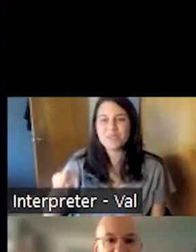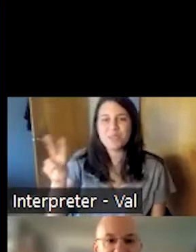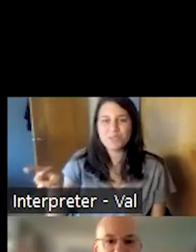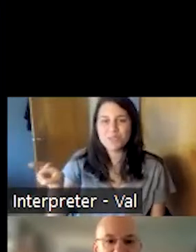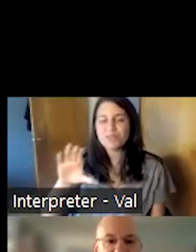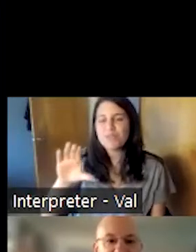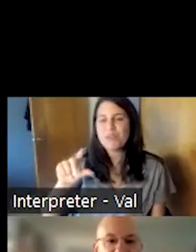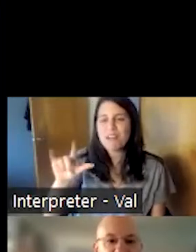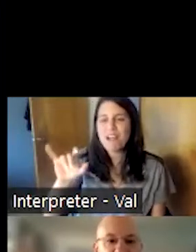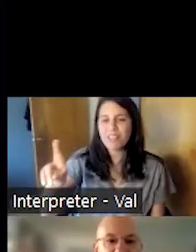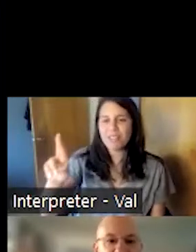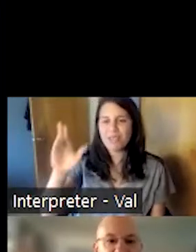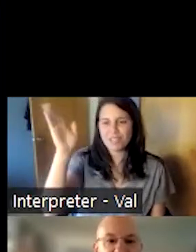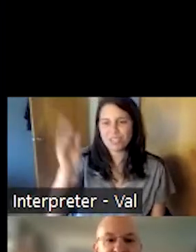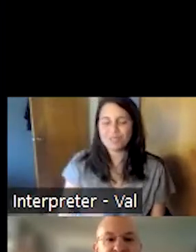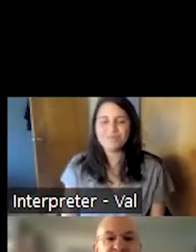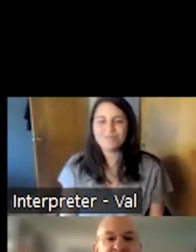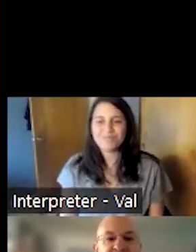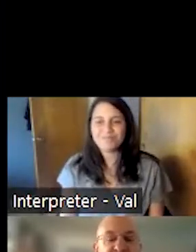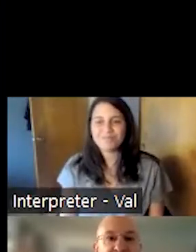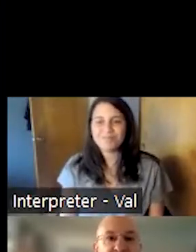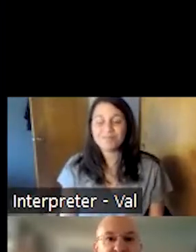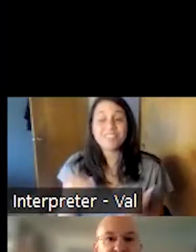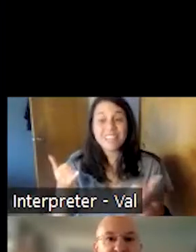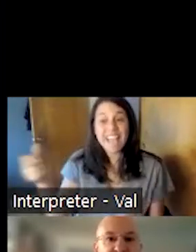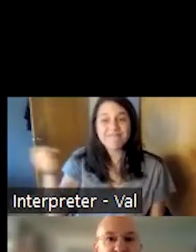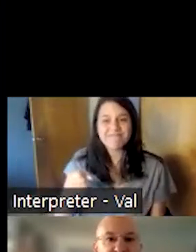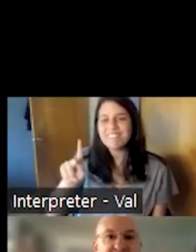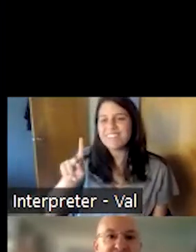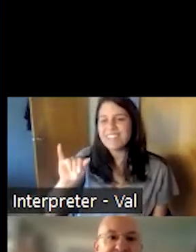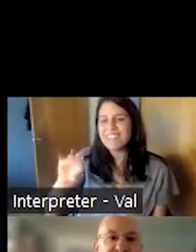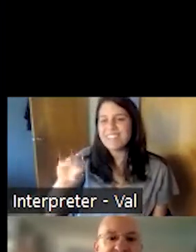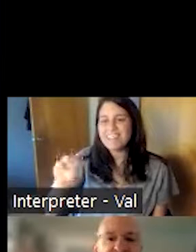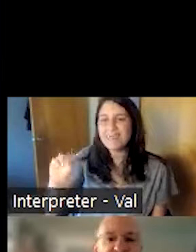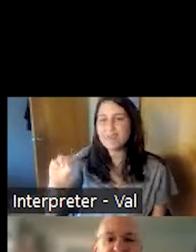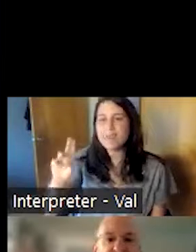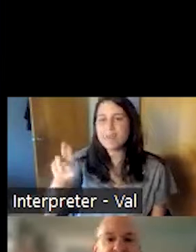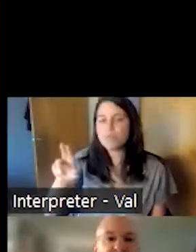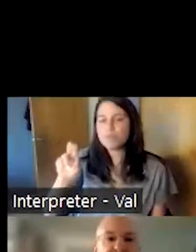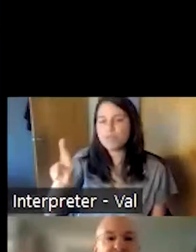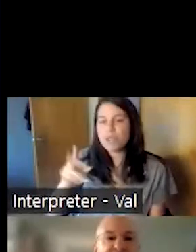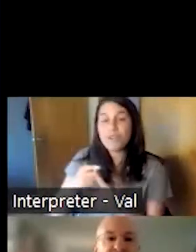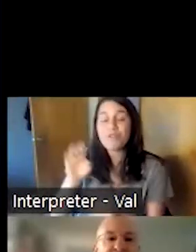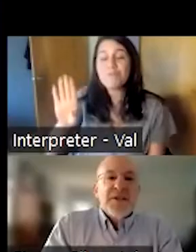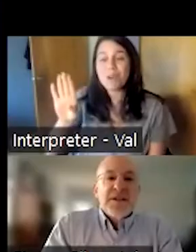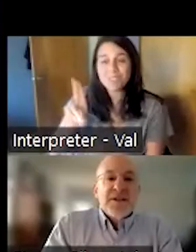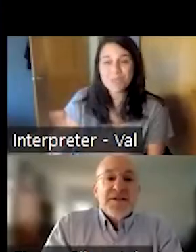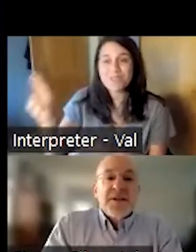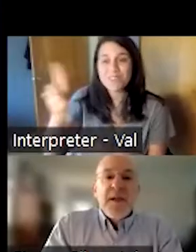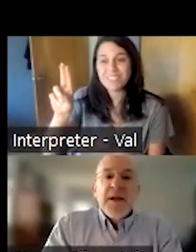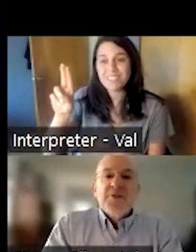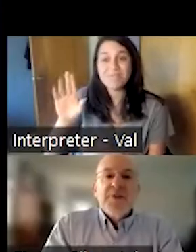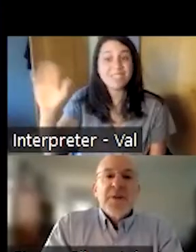Lecture. Our presenter is Kim Mueser from Boston University, and the title of the presentation